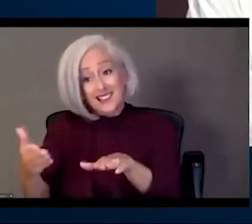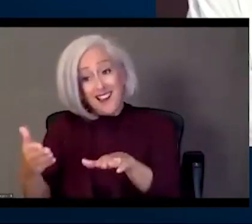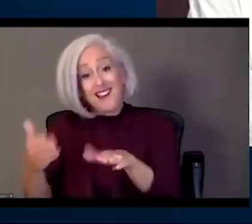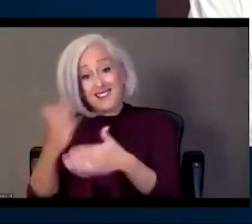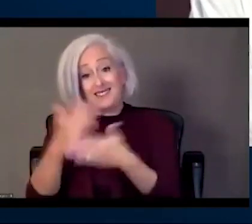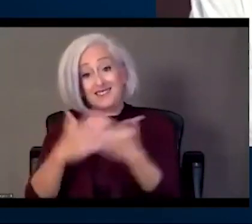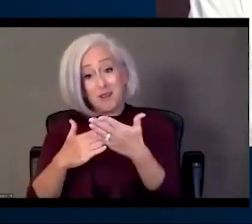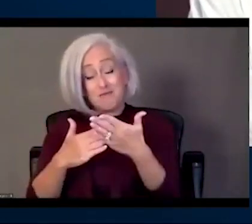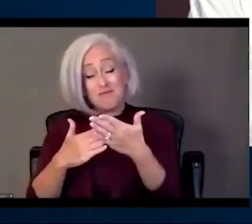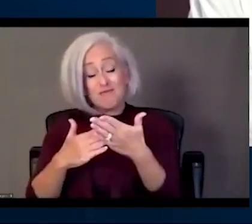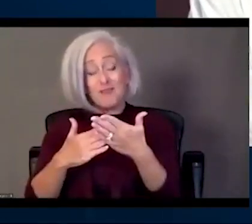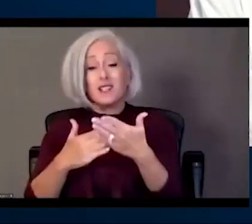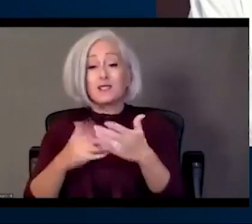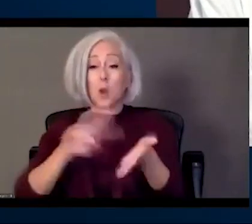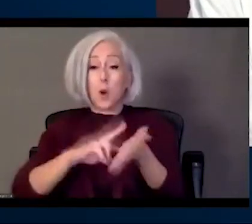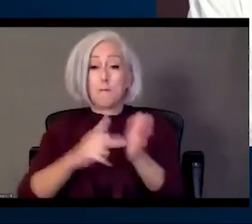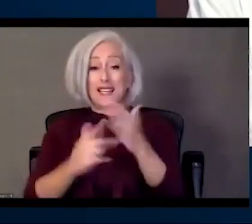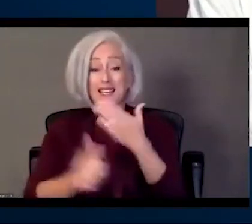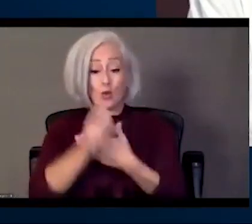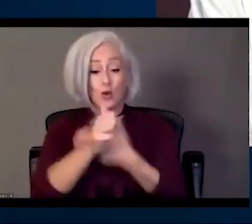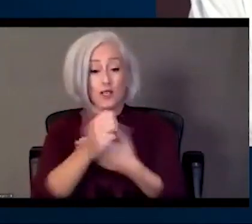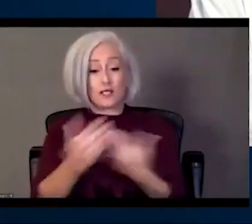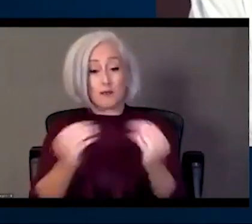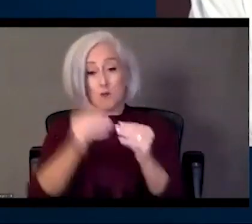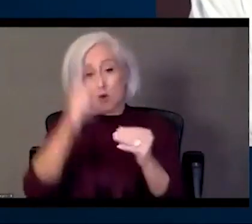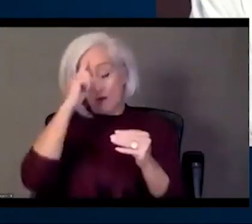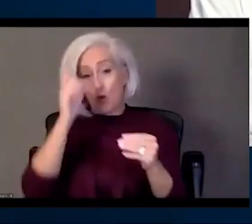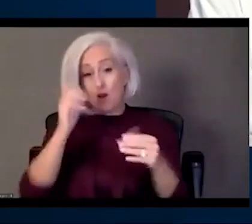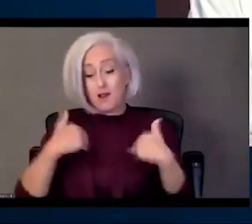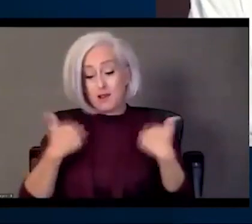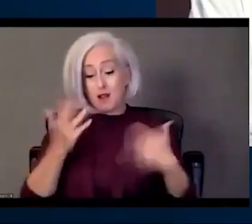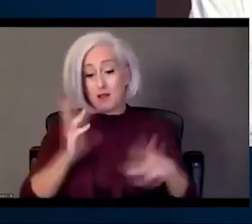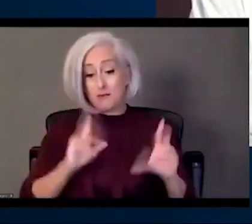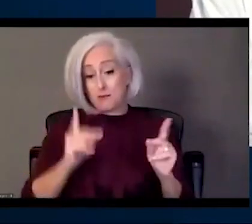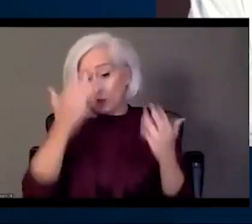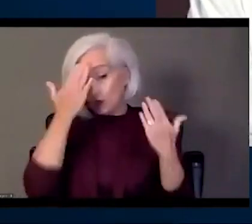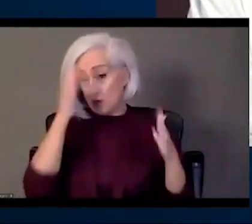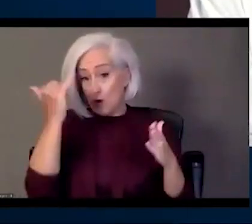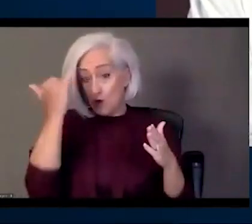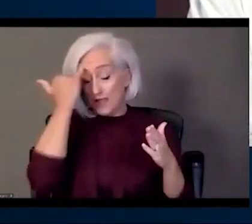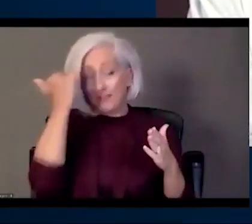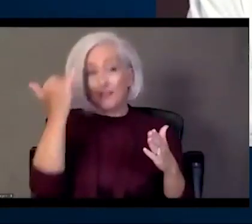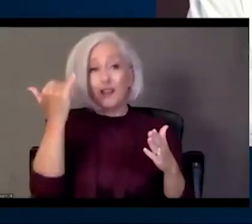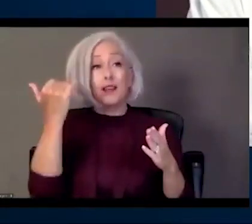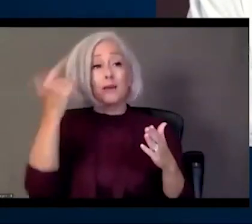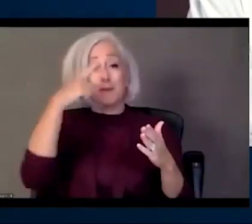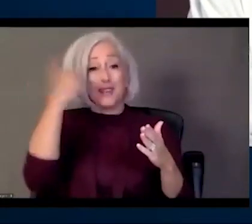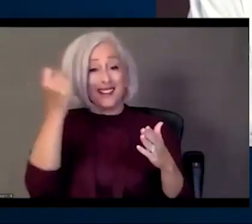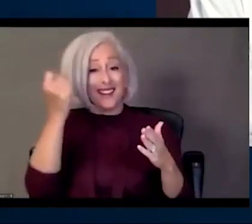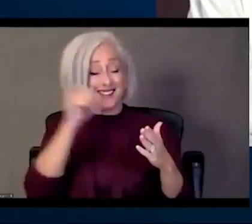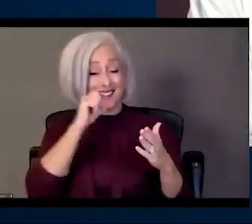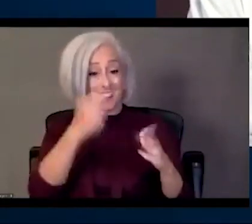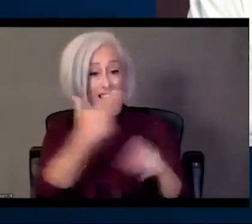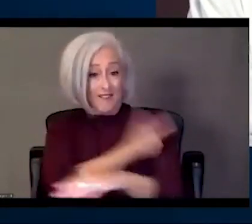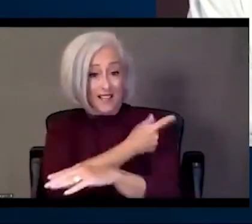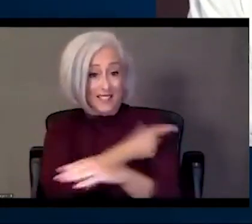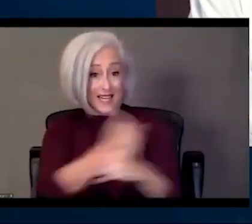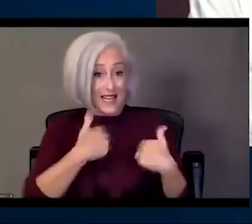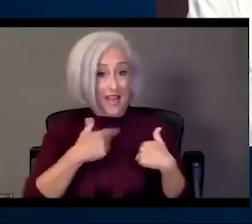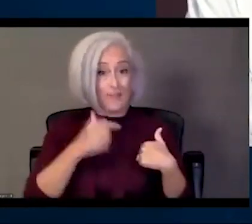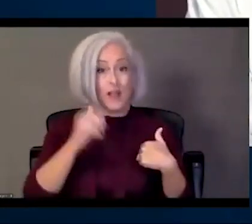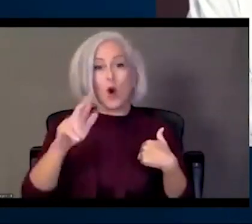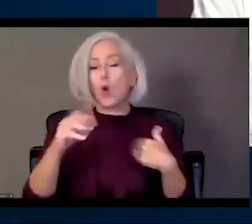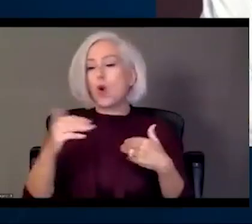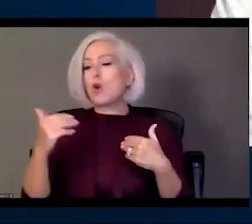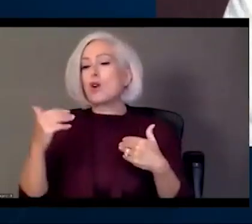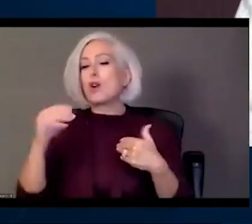people. Not clear if that's just because that's who's not vaccinated or because Delta actually does something to the young folks that the original strains did not.